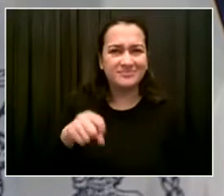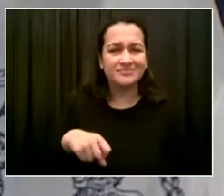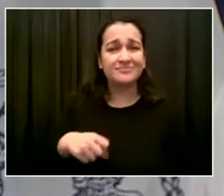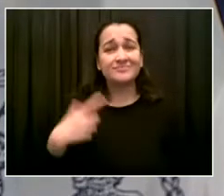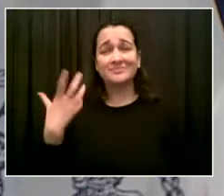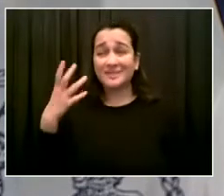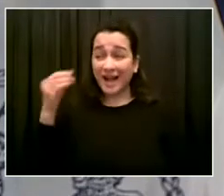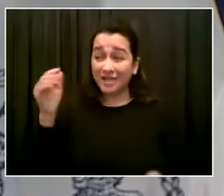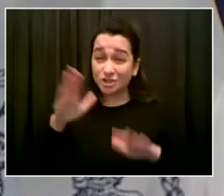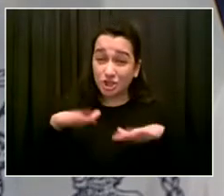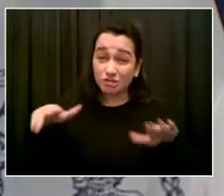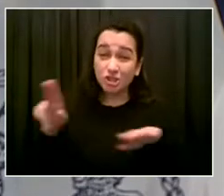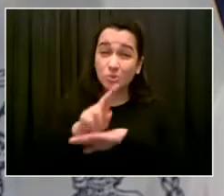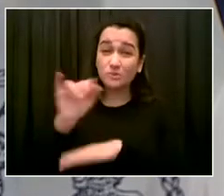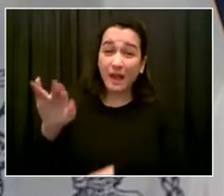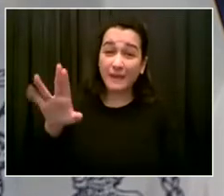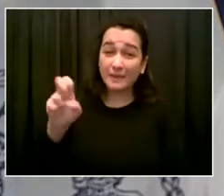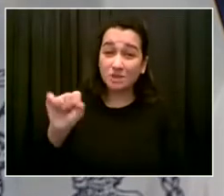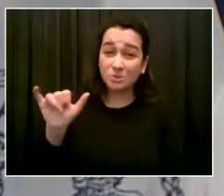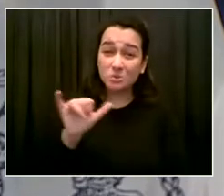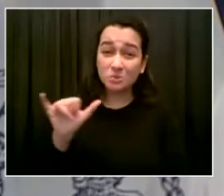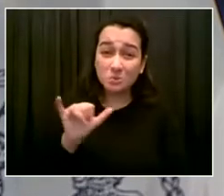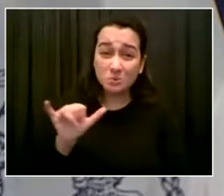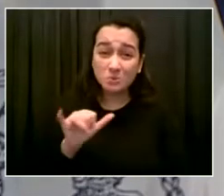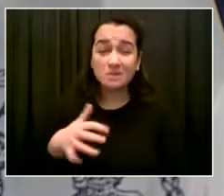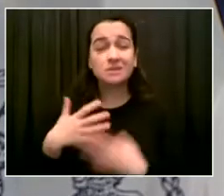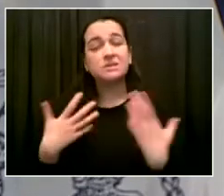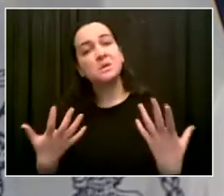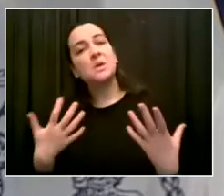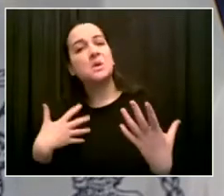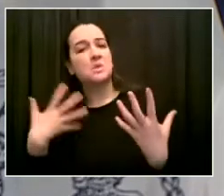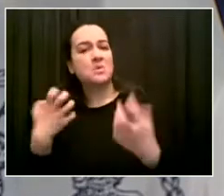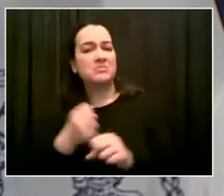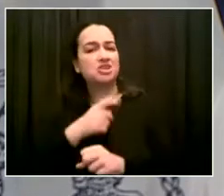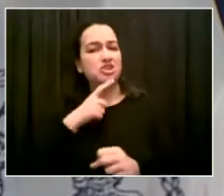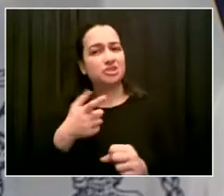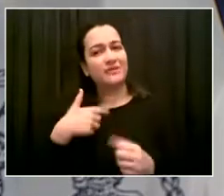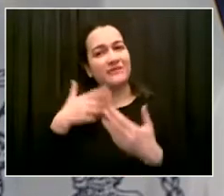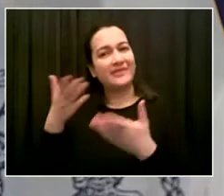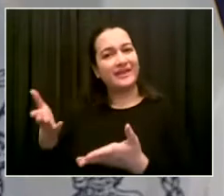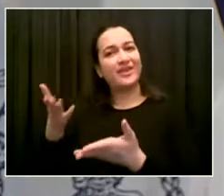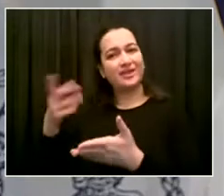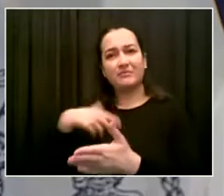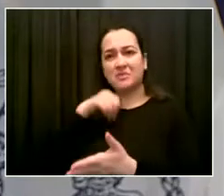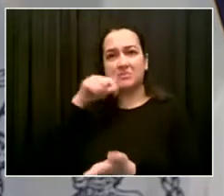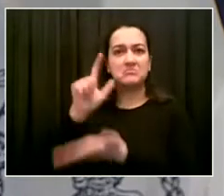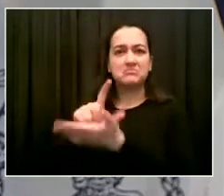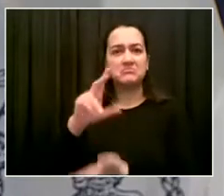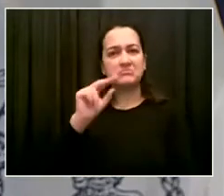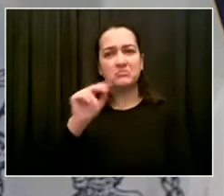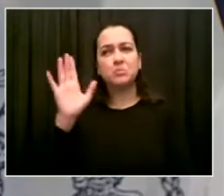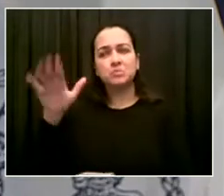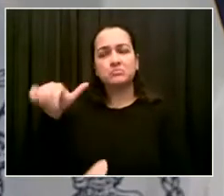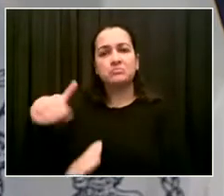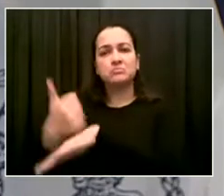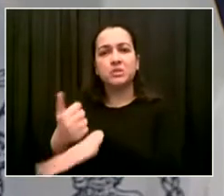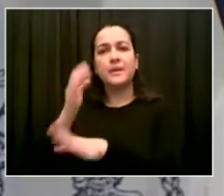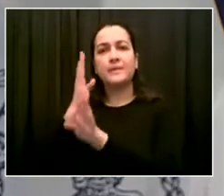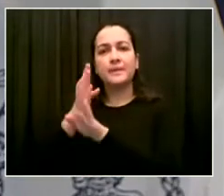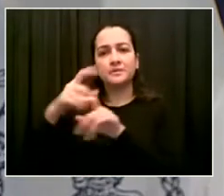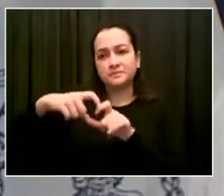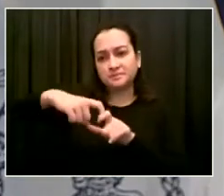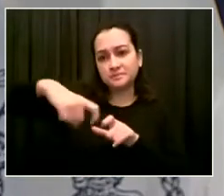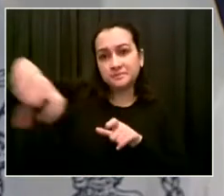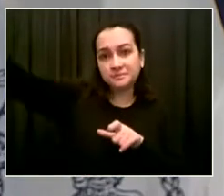and the busways have proven to be incredibly effective. So we know that anytime you make a change, there will be concerns. often